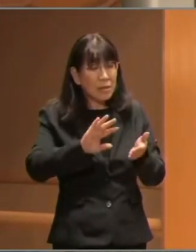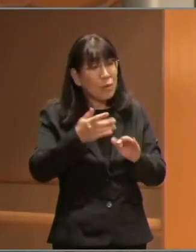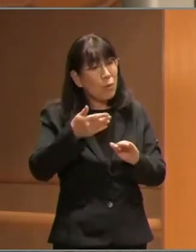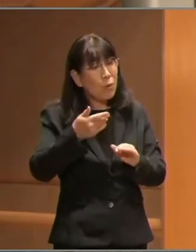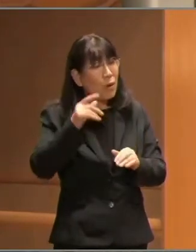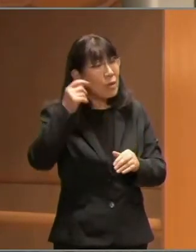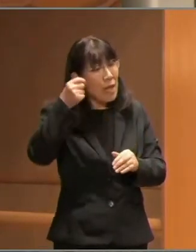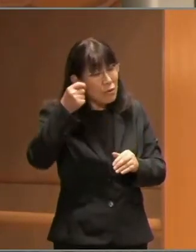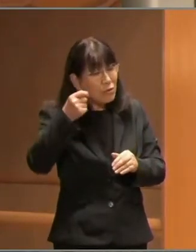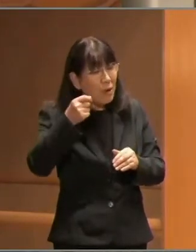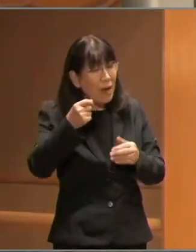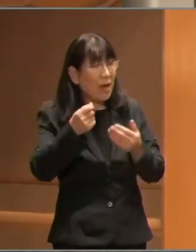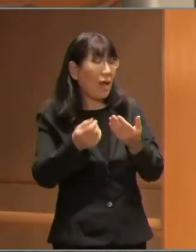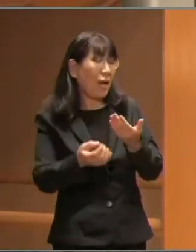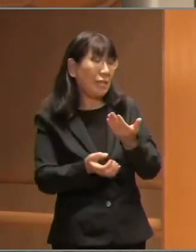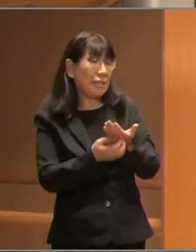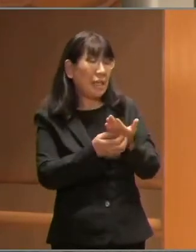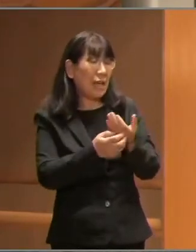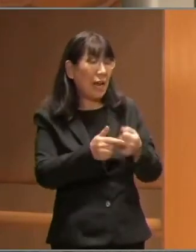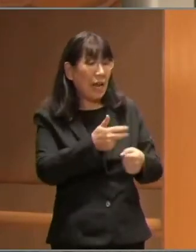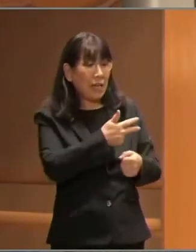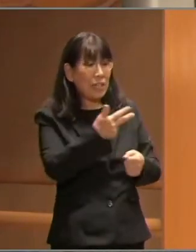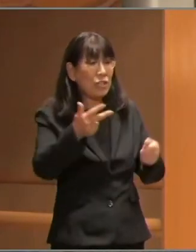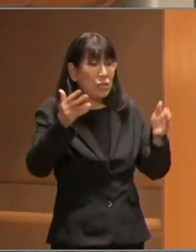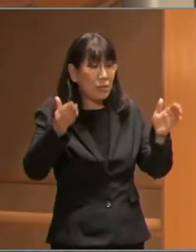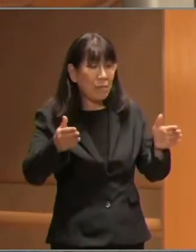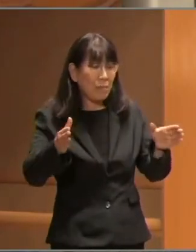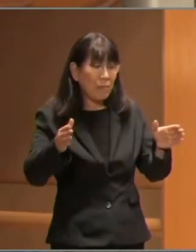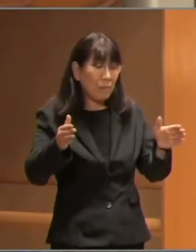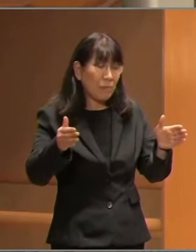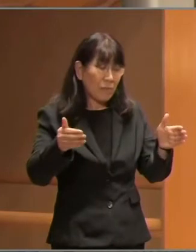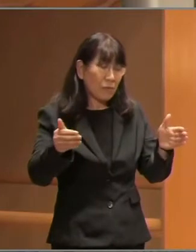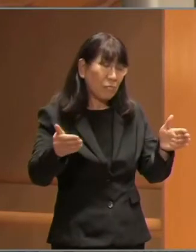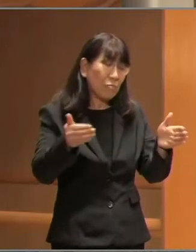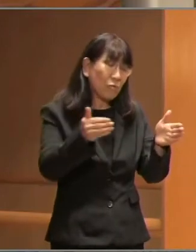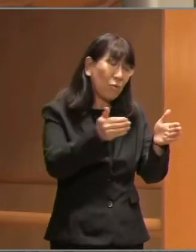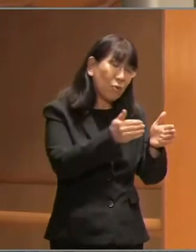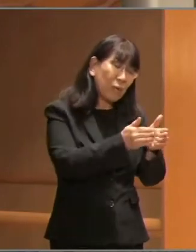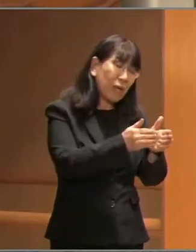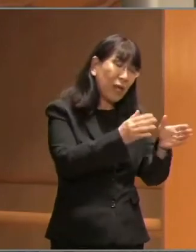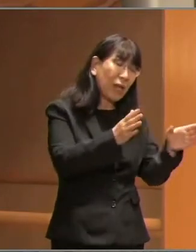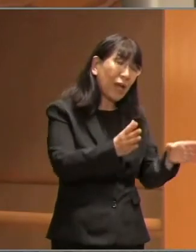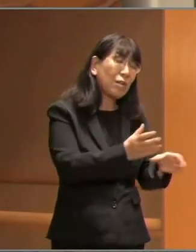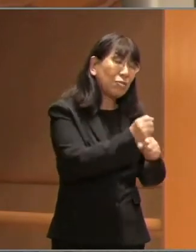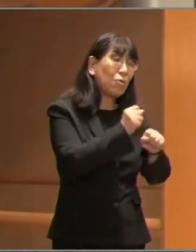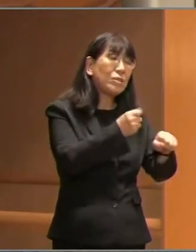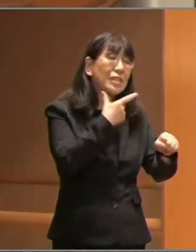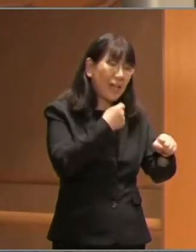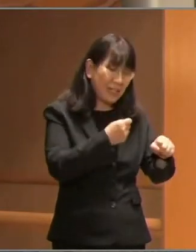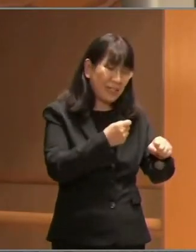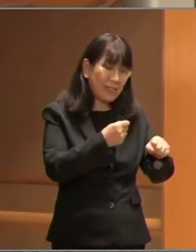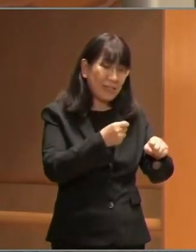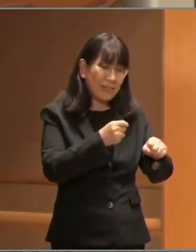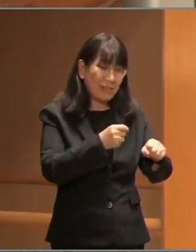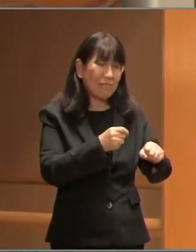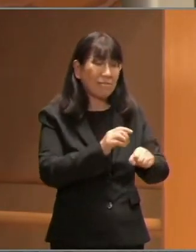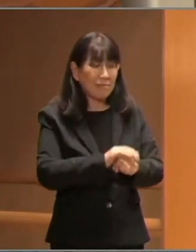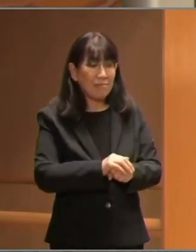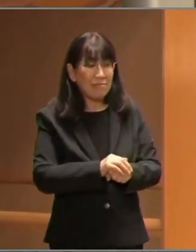rotten, but during summer, a week after boiling, we have to think of drying it.